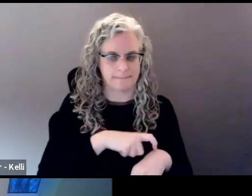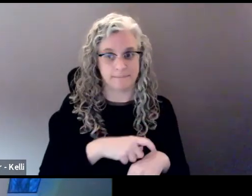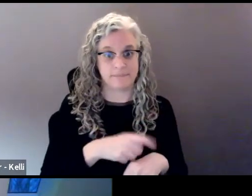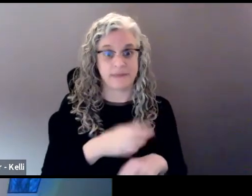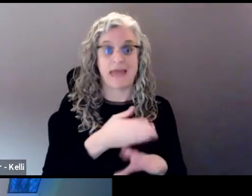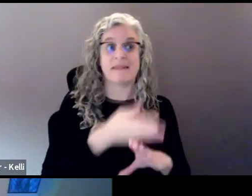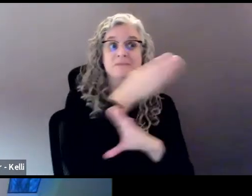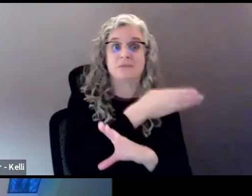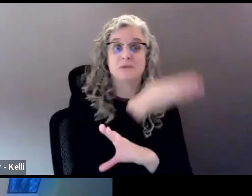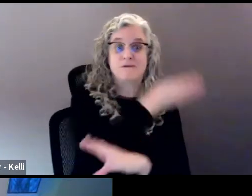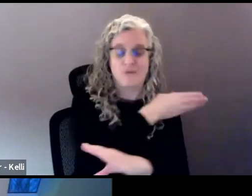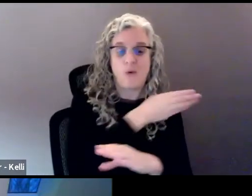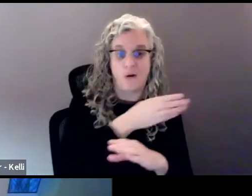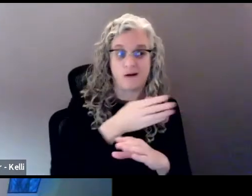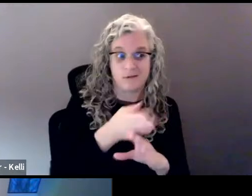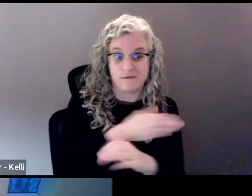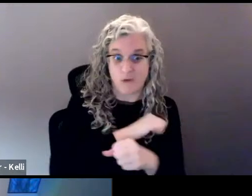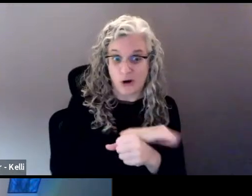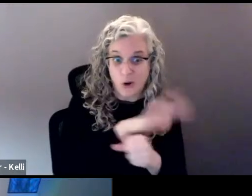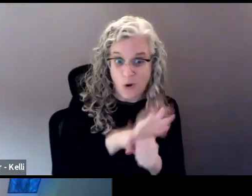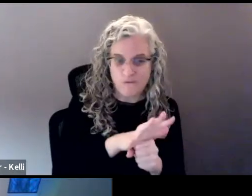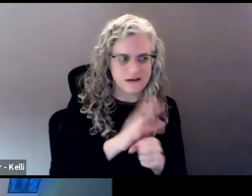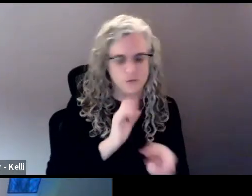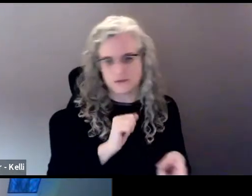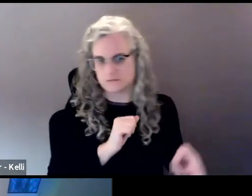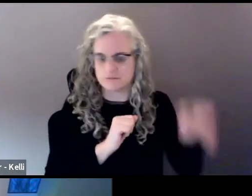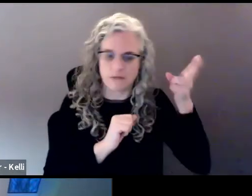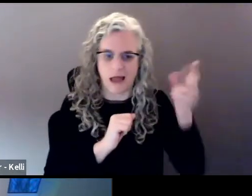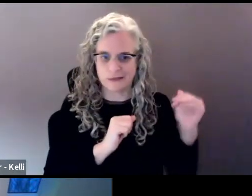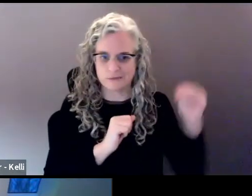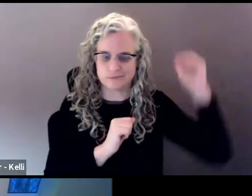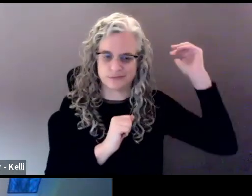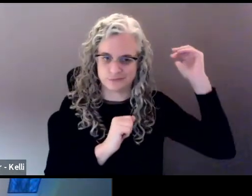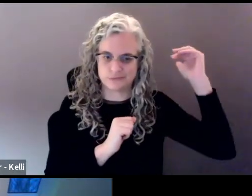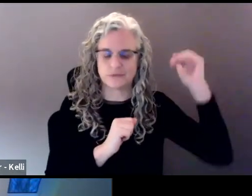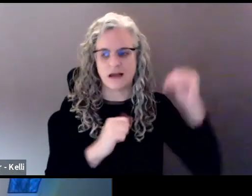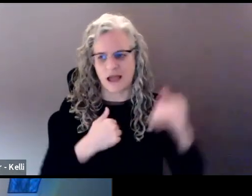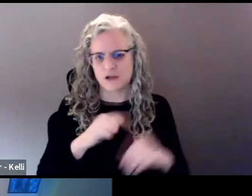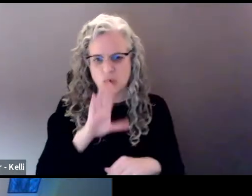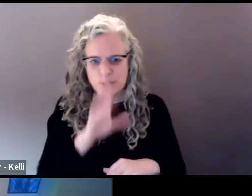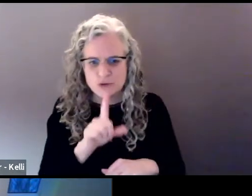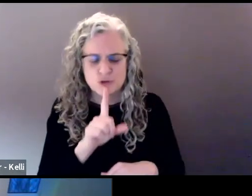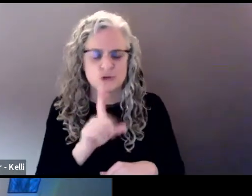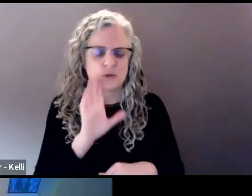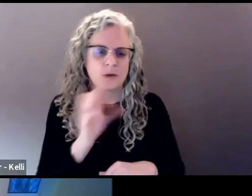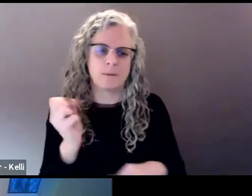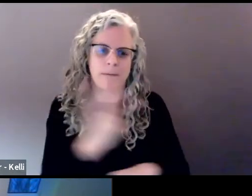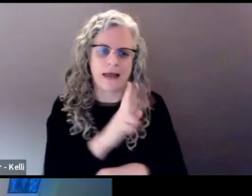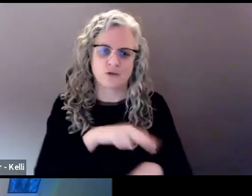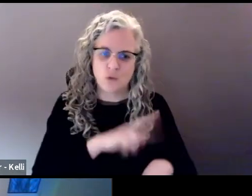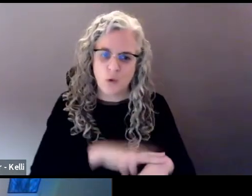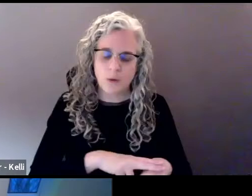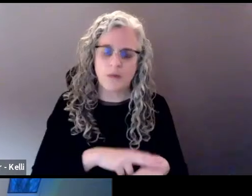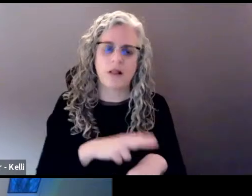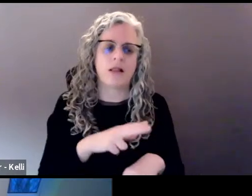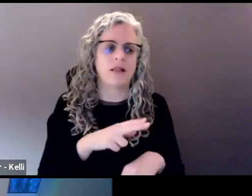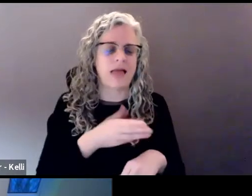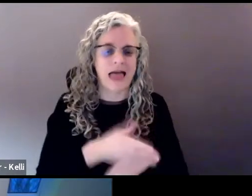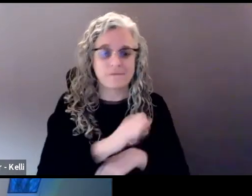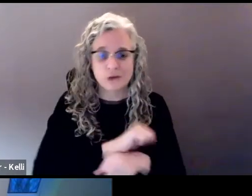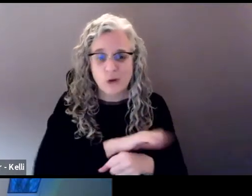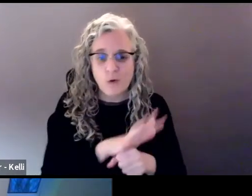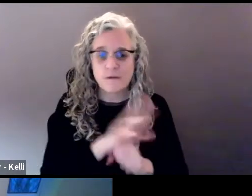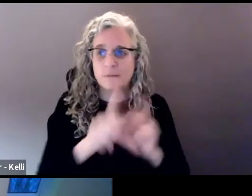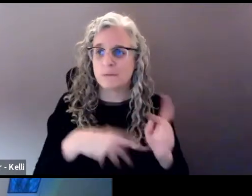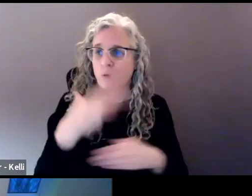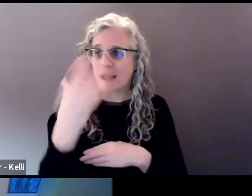during pre-COVID, which will probably restore once people are going back to work and getting out of their house once everybody